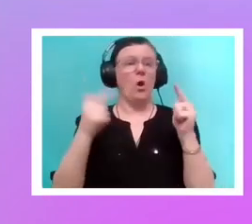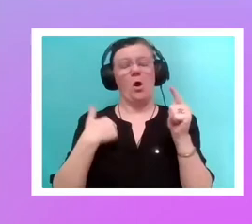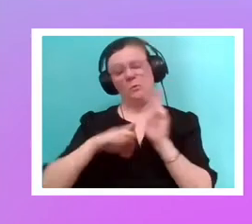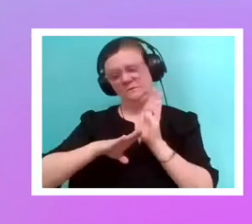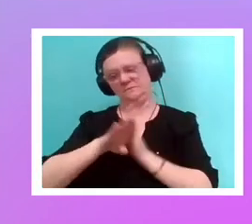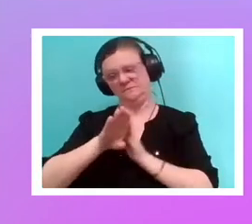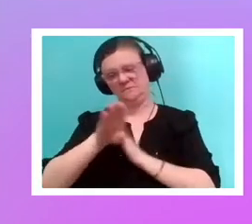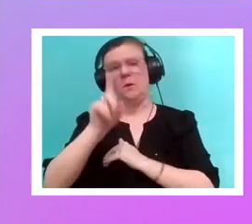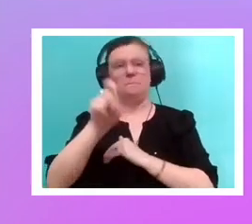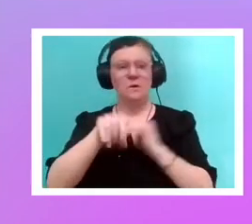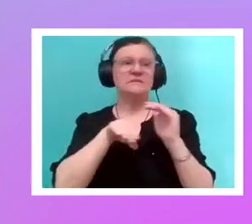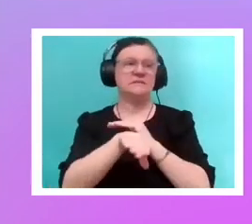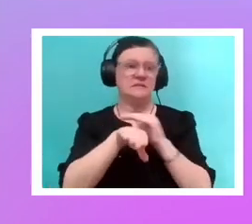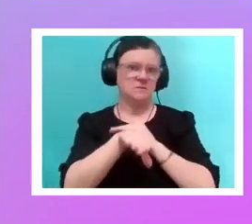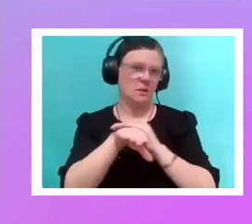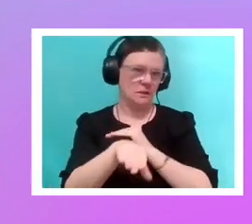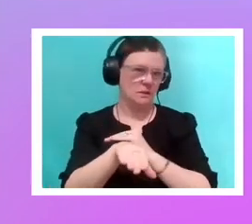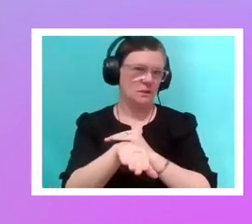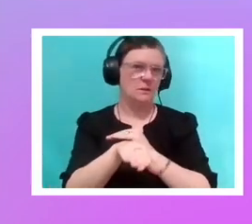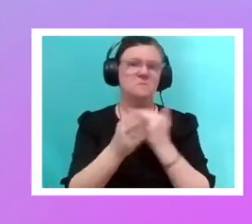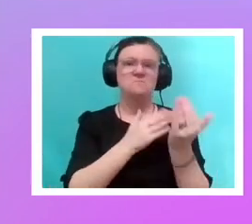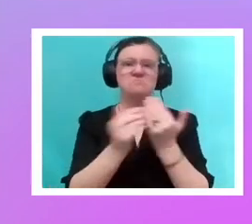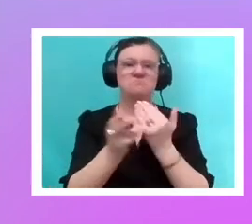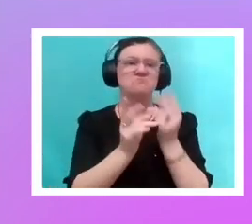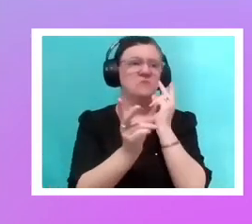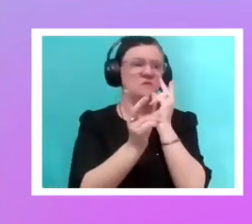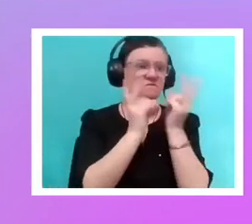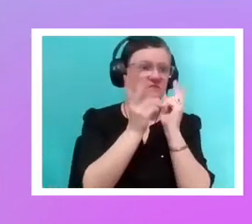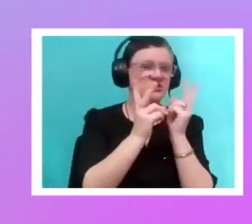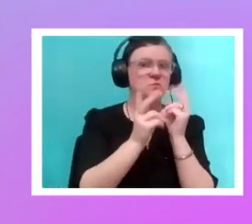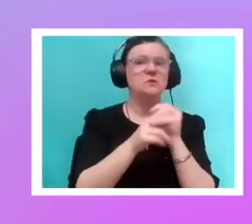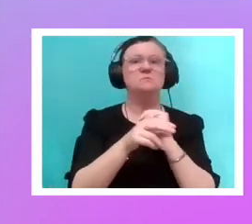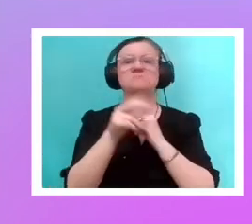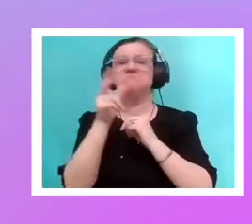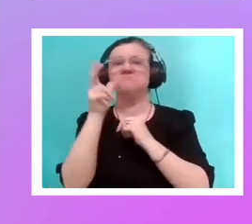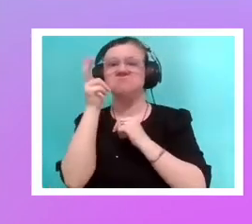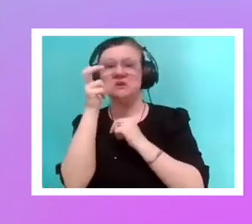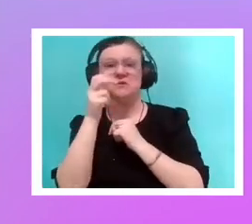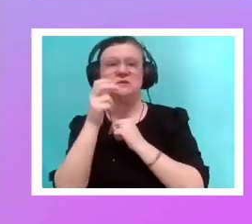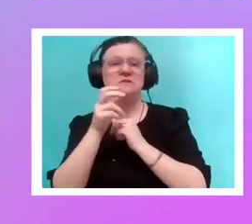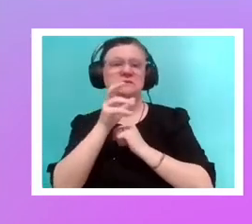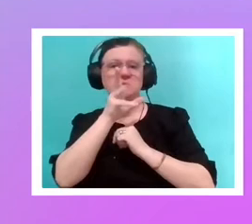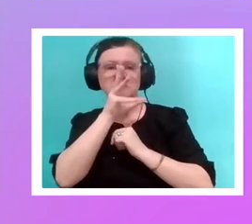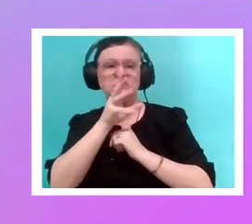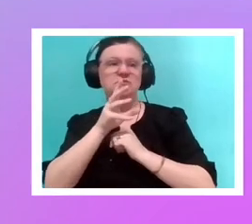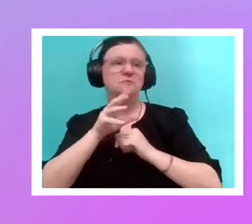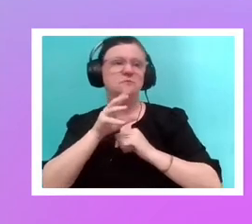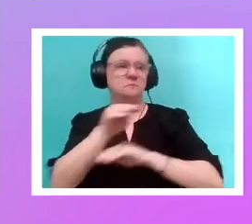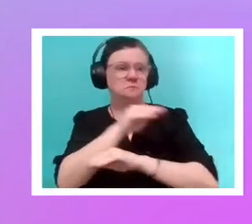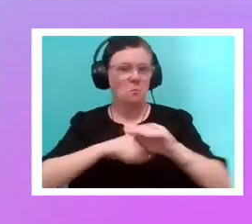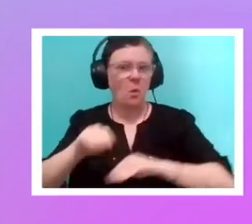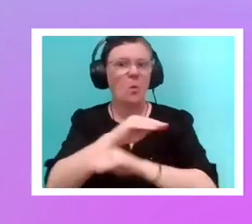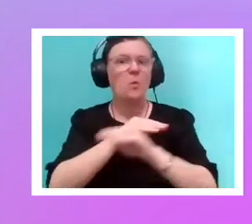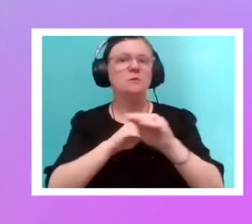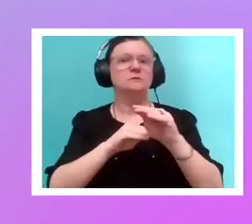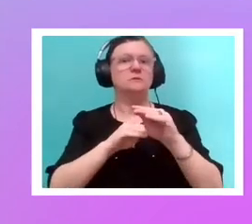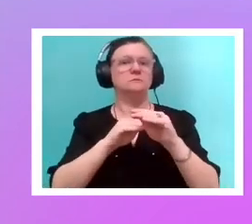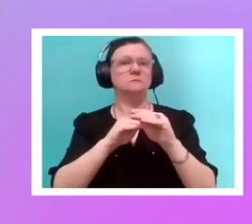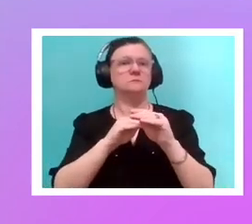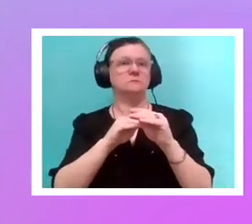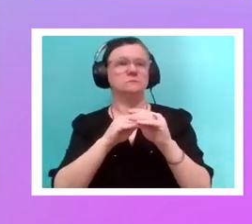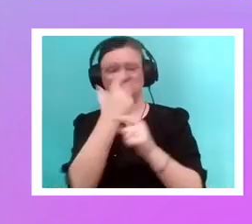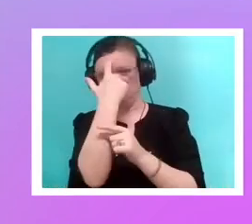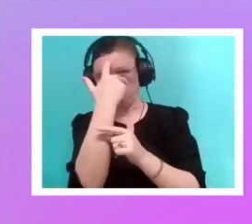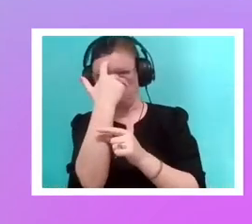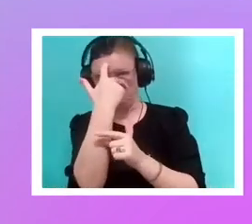be accessible to everyone, regardless of whether or not they have impairments in any of these areas. So vision, hearing,